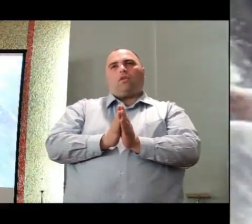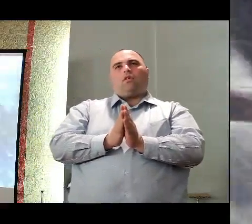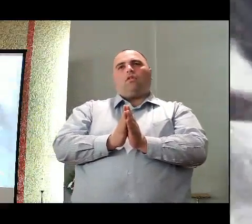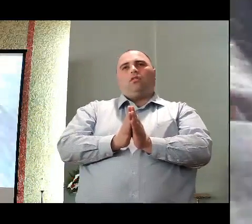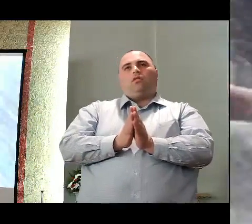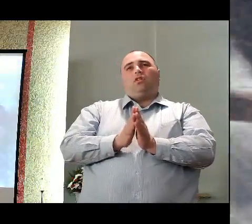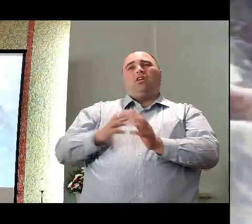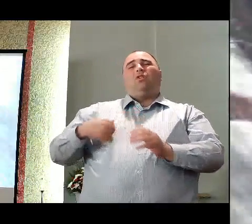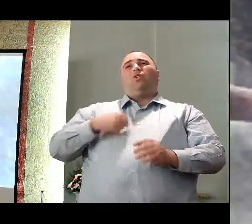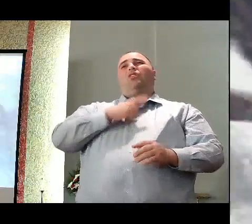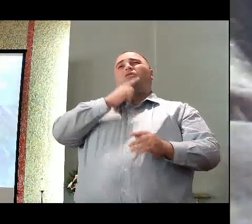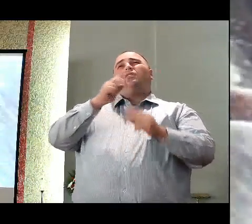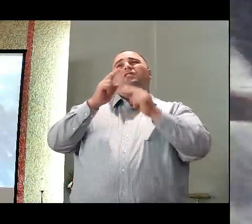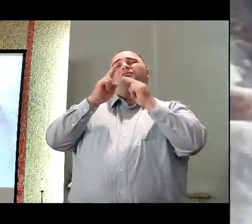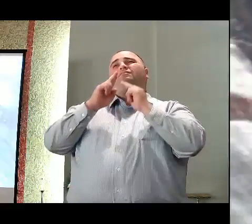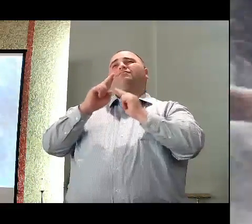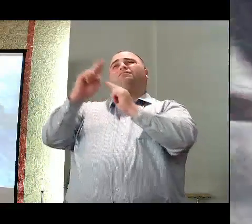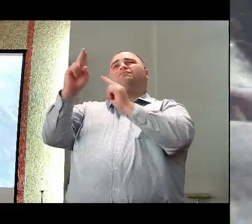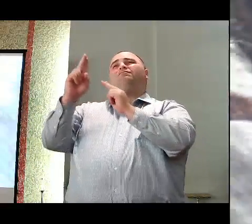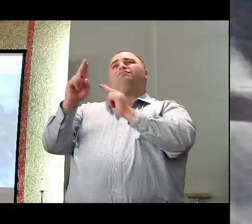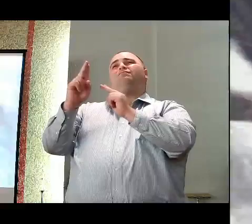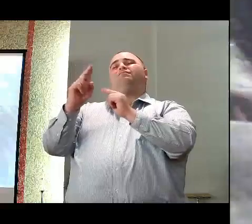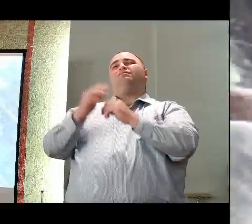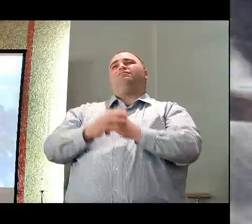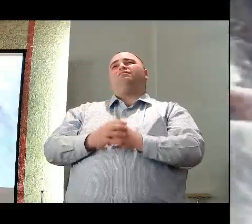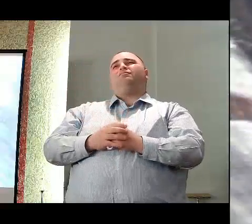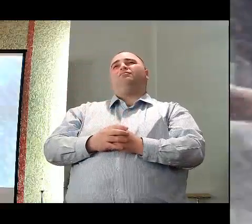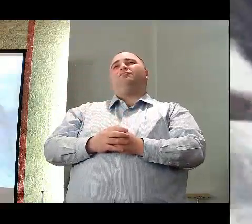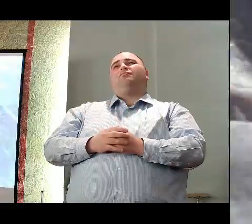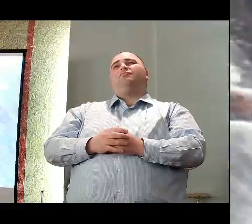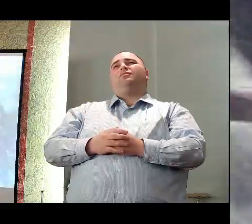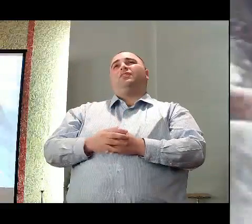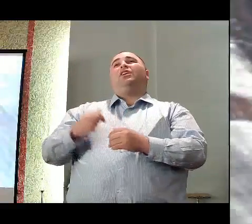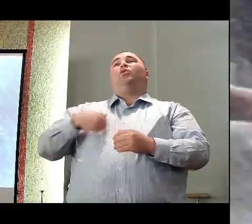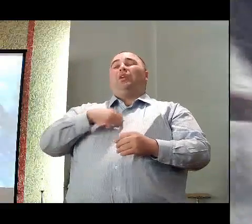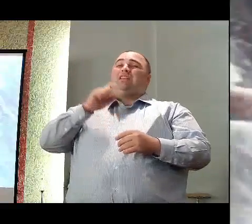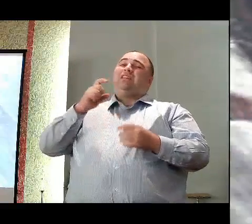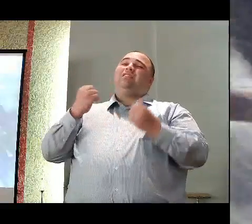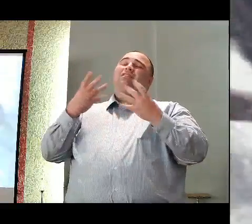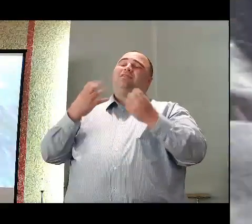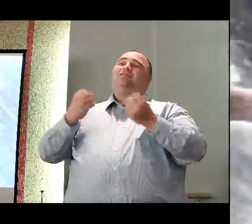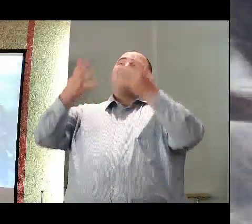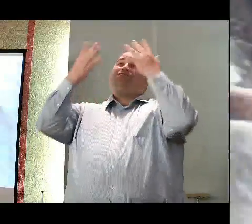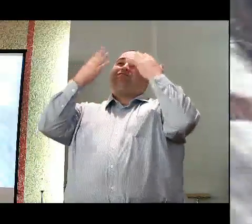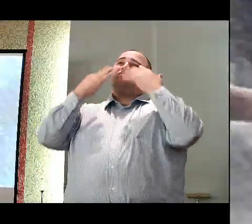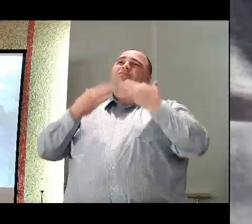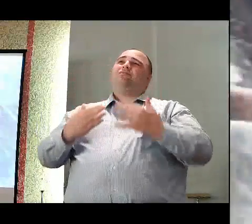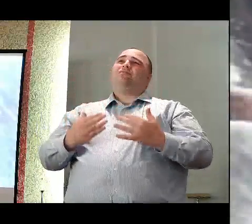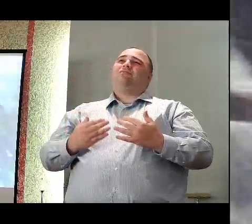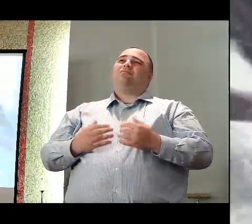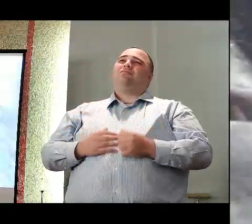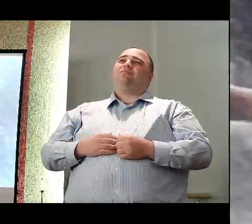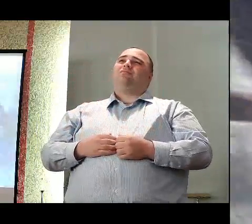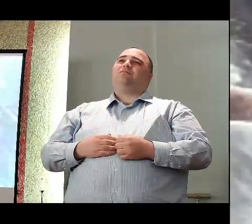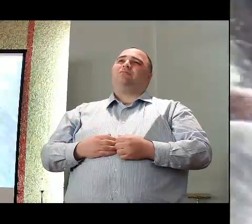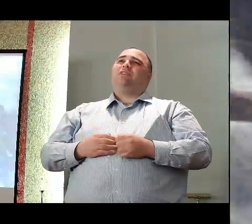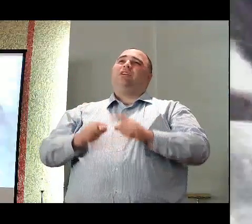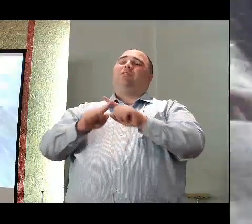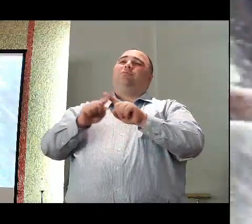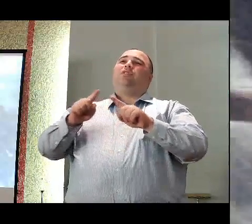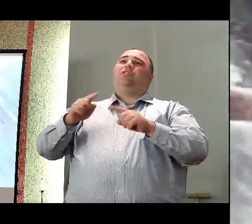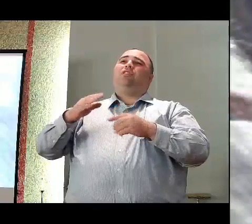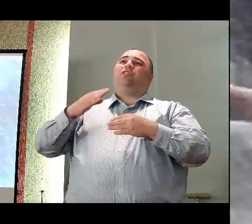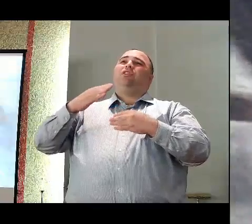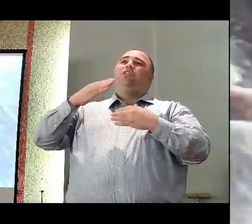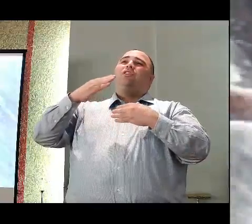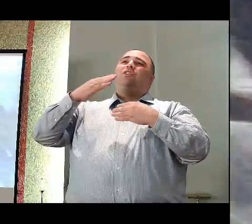We are so honored, Lord, as Your people who need so much grace. We're honored that You have chosen to make